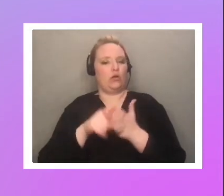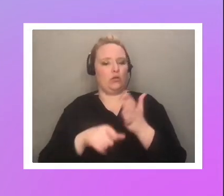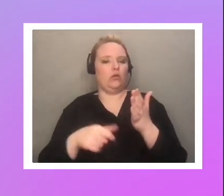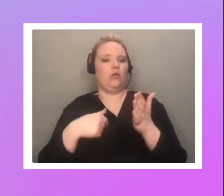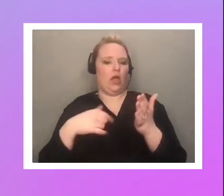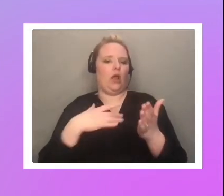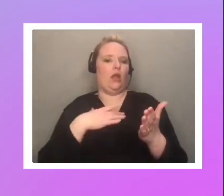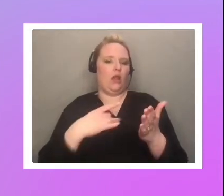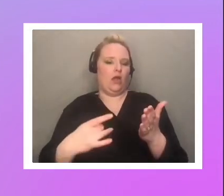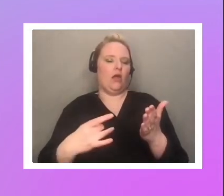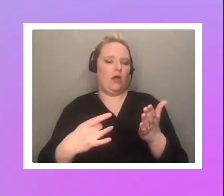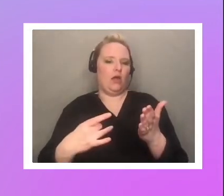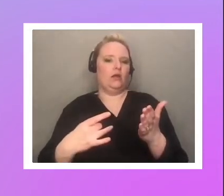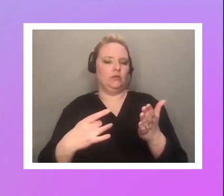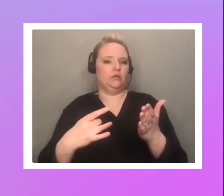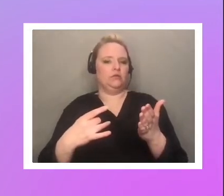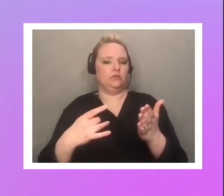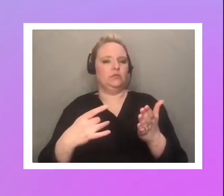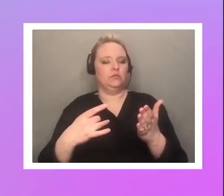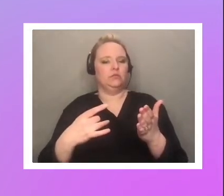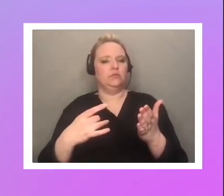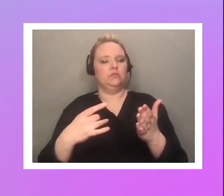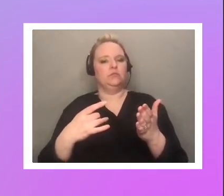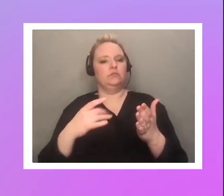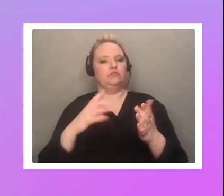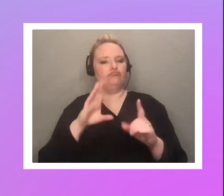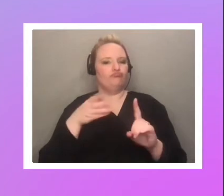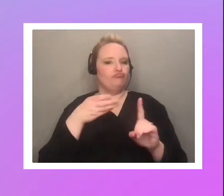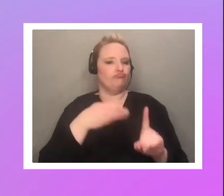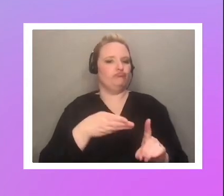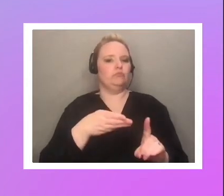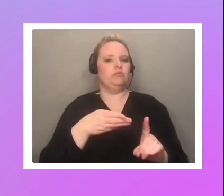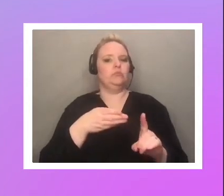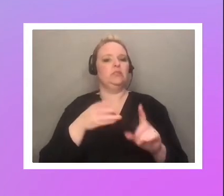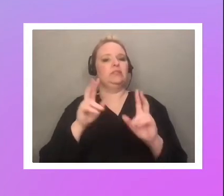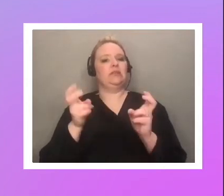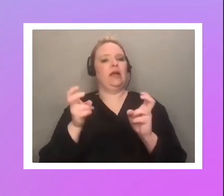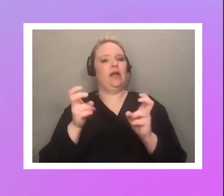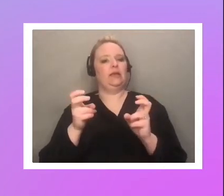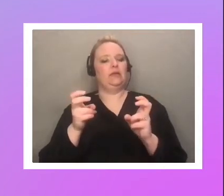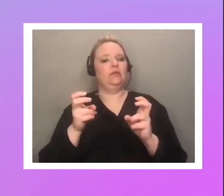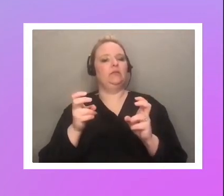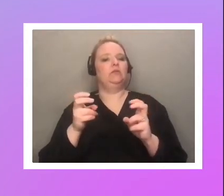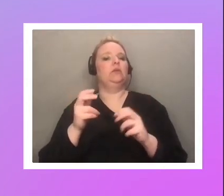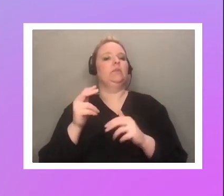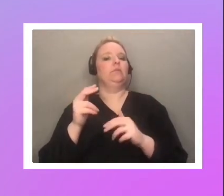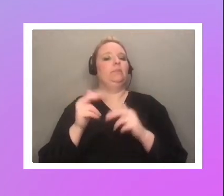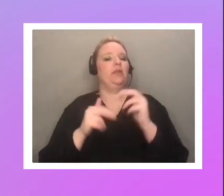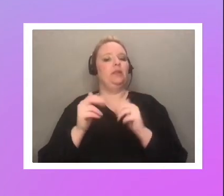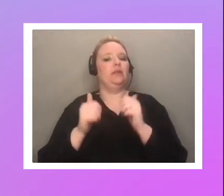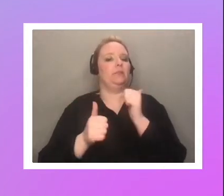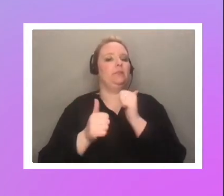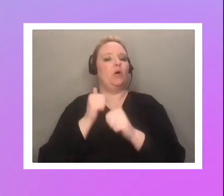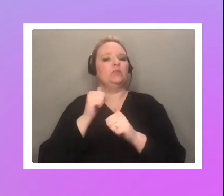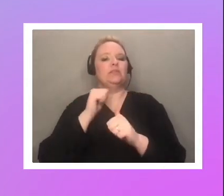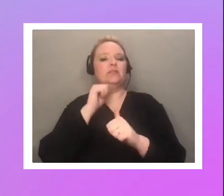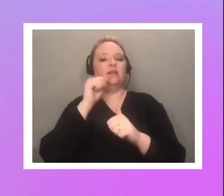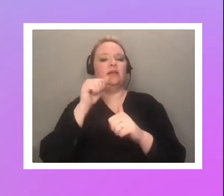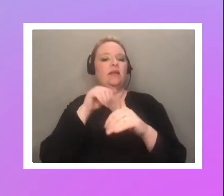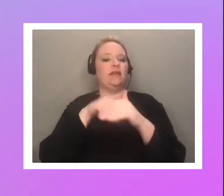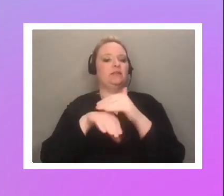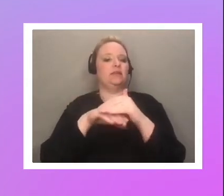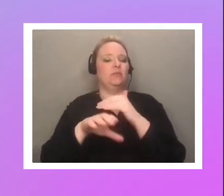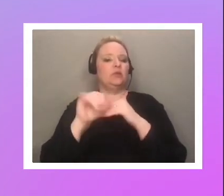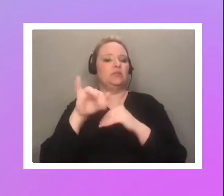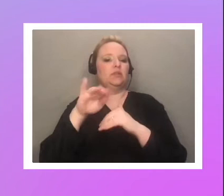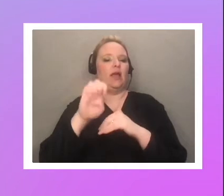like to point people towards. And the title of the article is Building the Most Inaccessible Site Possible